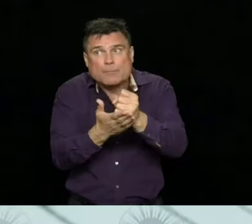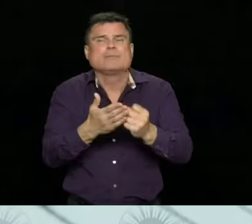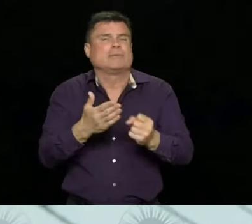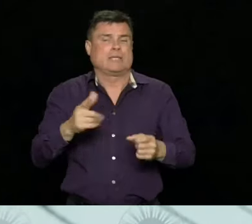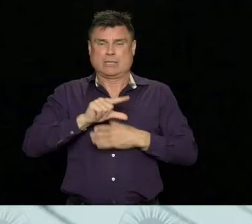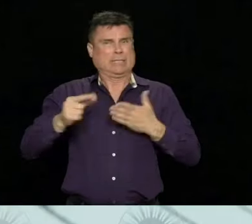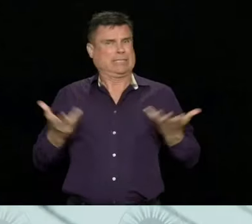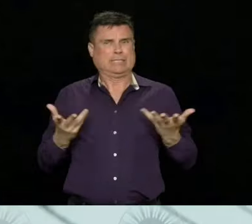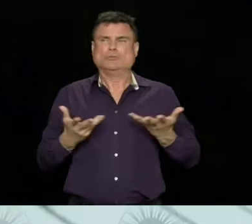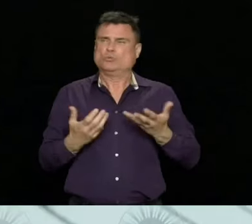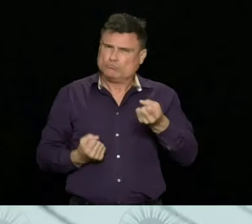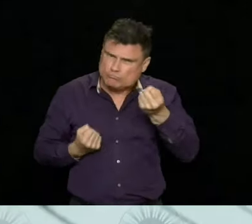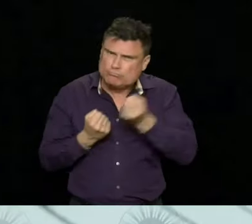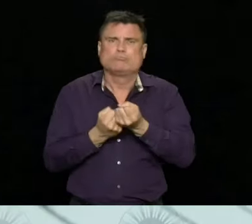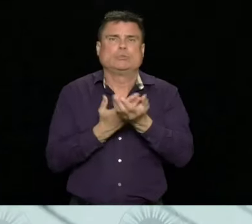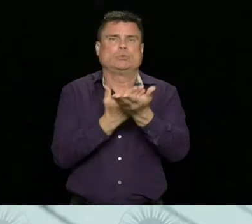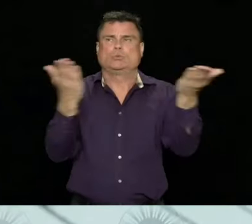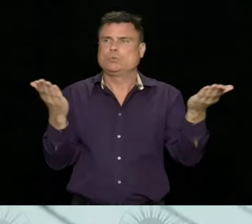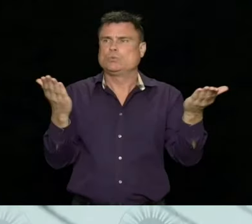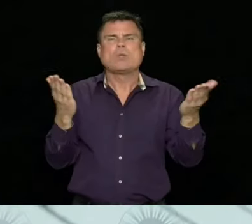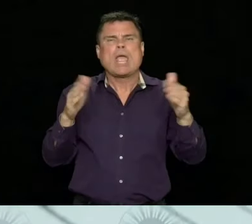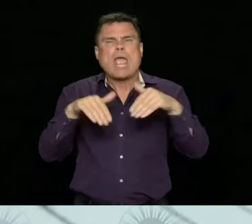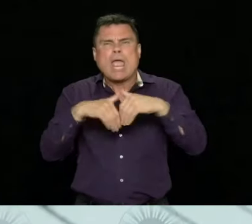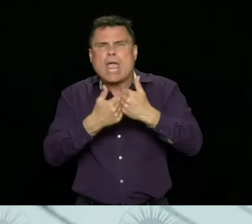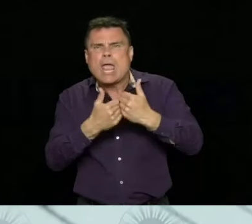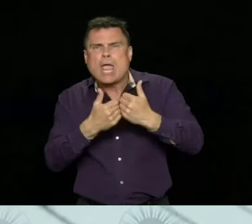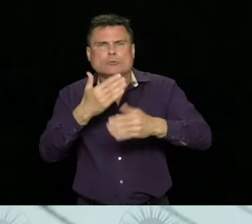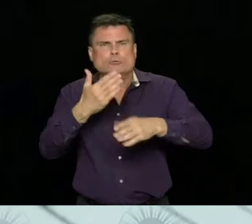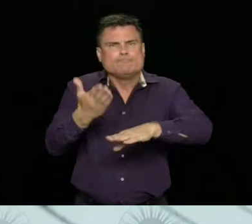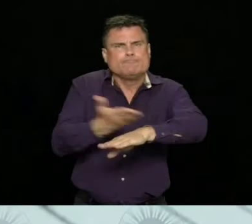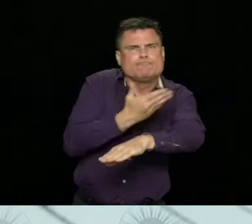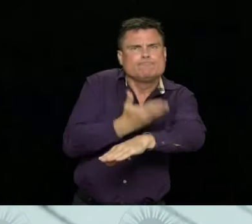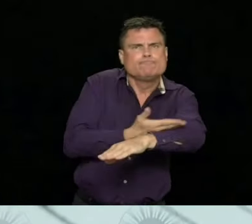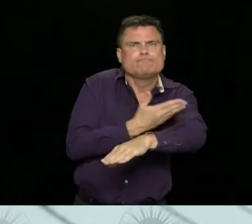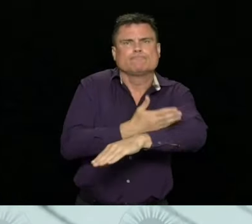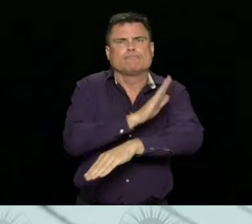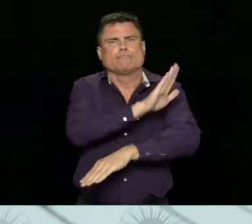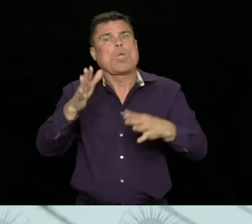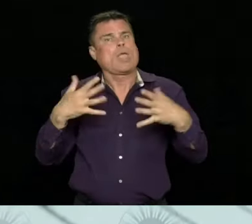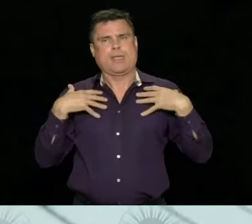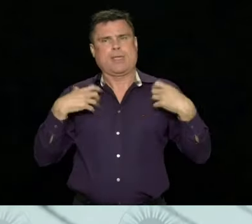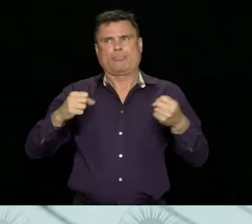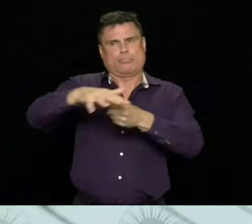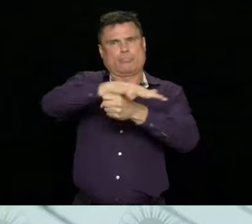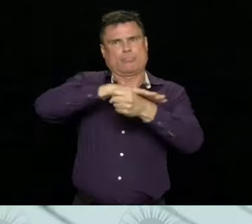from COVID-19. Thank you, Minister, and that's all the time we have today. Thank you all for joining.